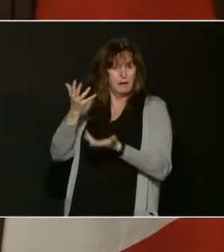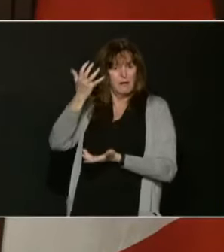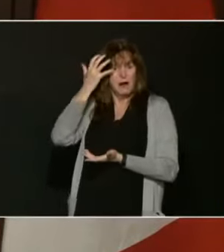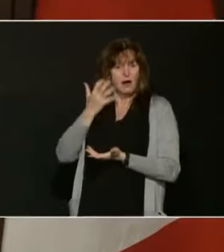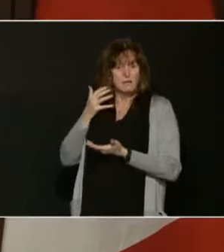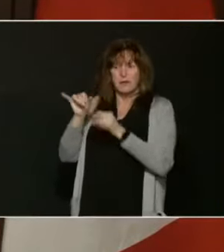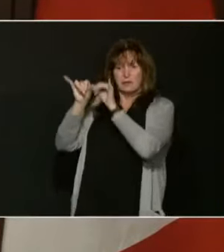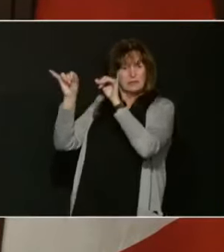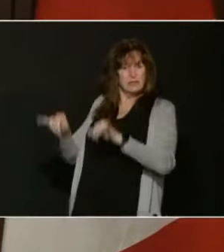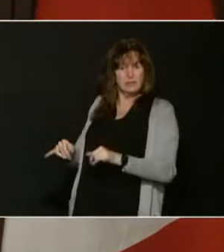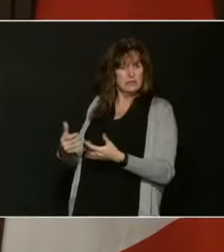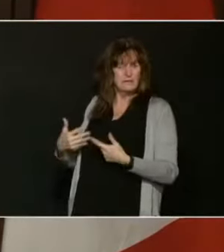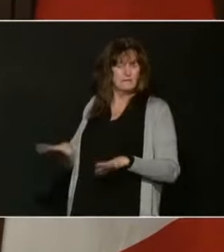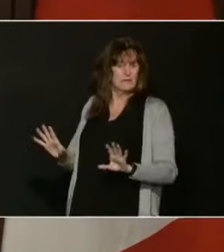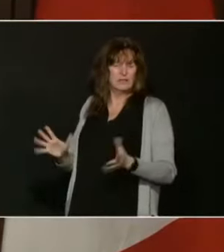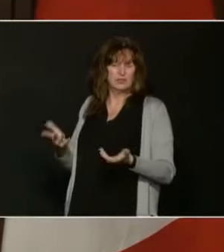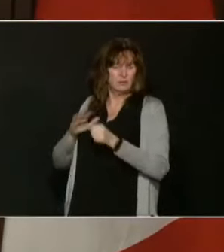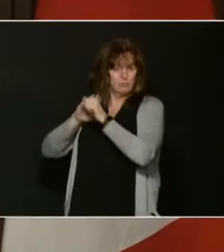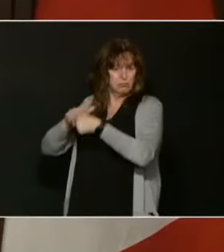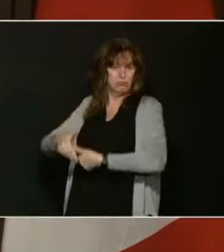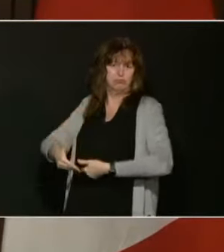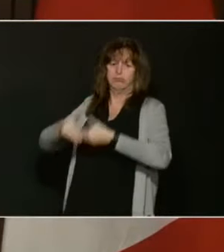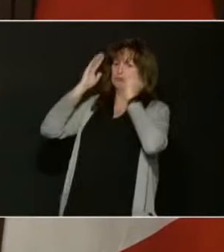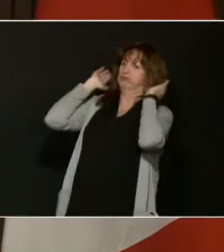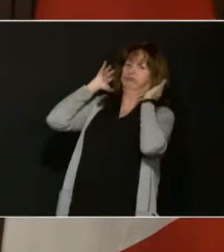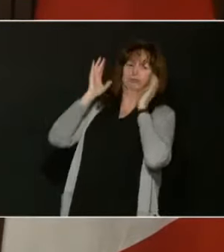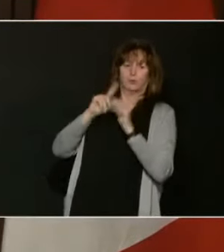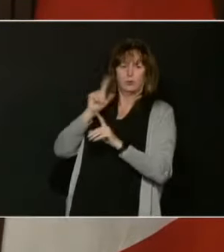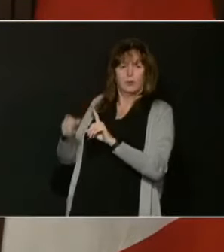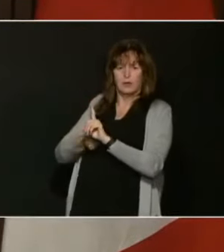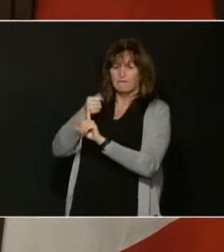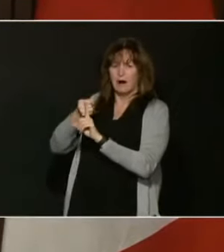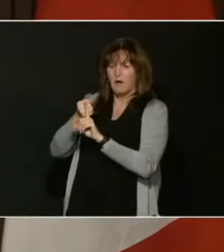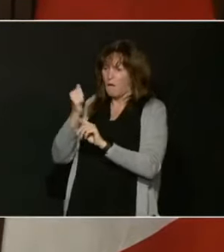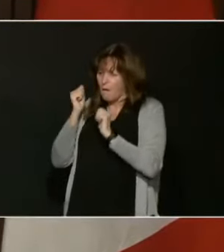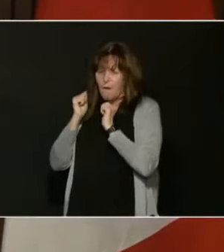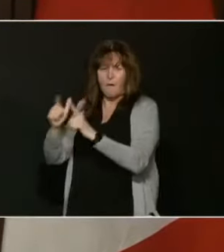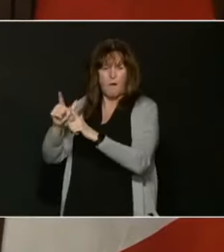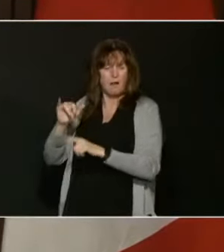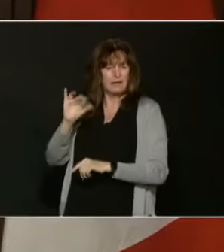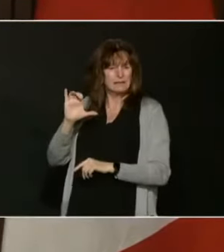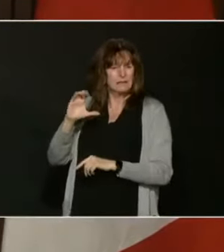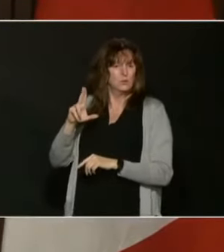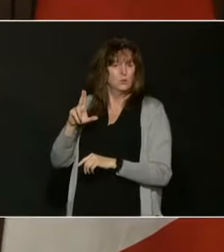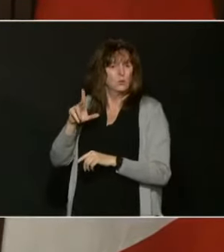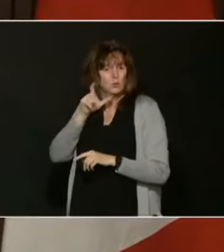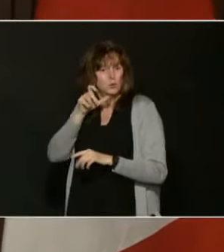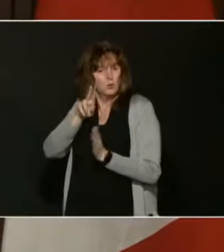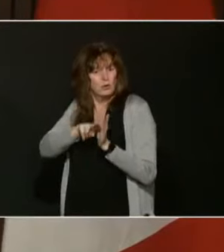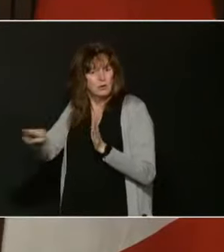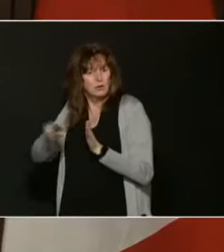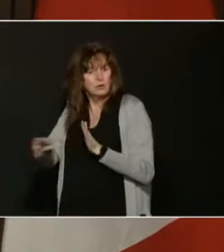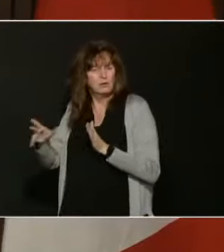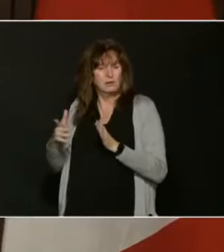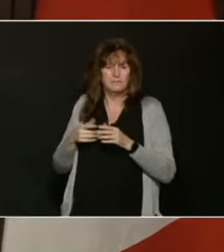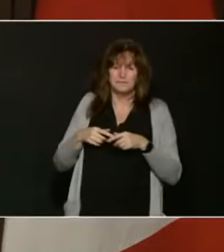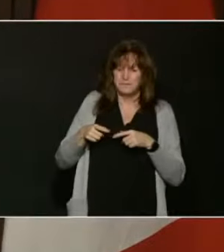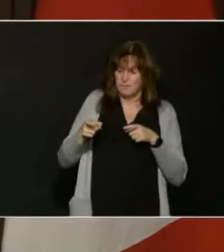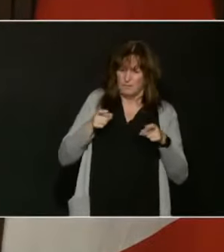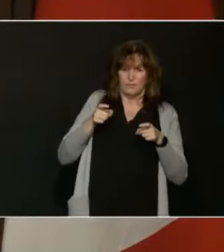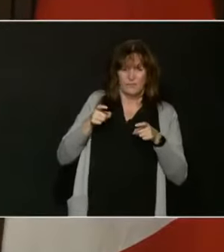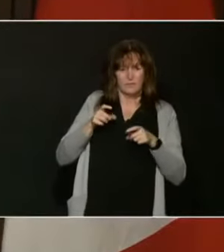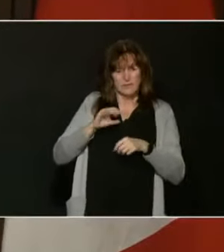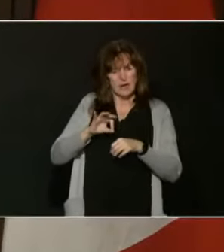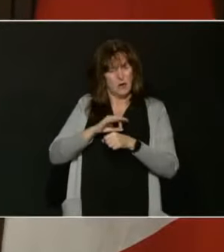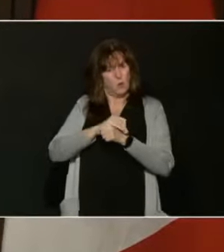who need care. 1 year in, as Dr. Williams has said, controlling COVID-19 is not a mystery. When we see these increases, we know